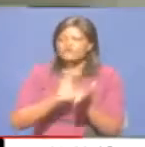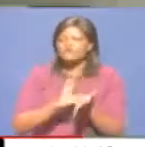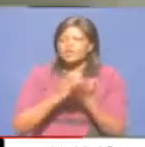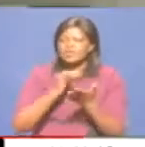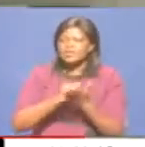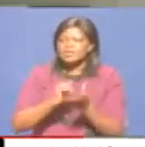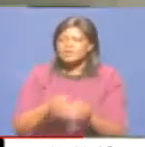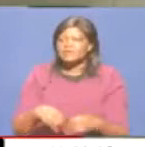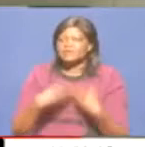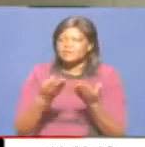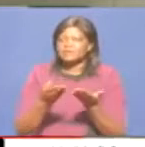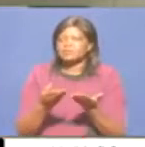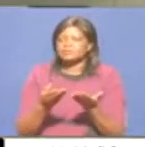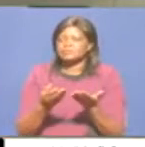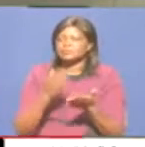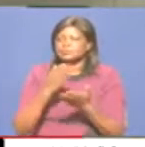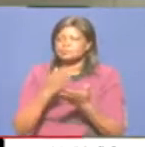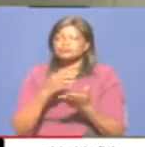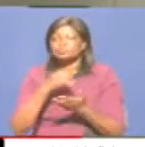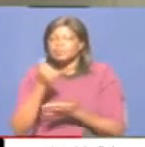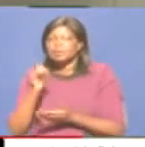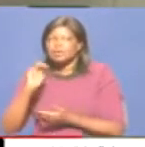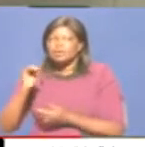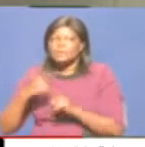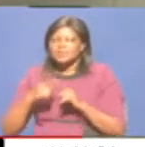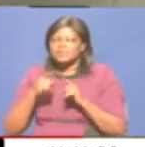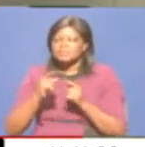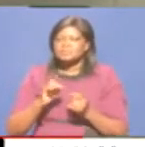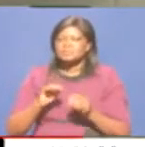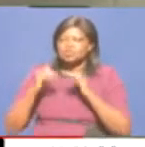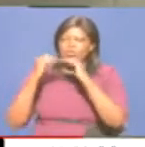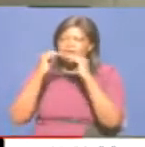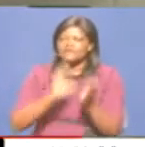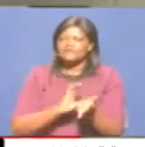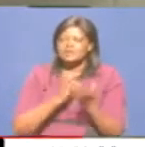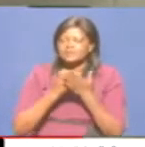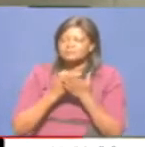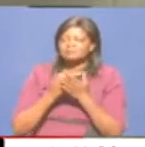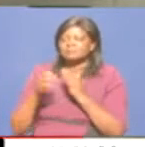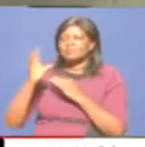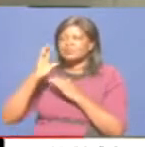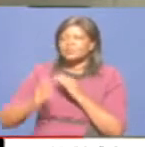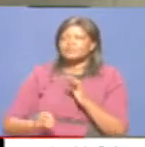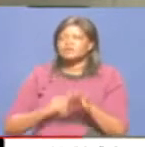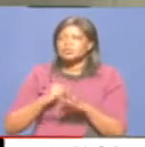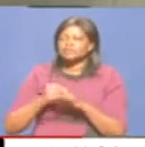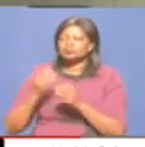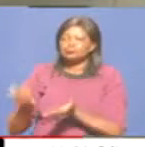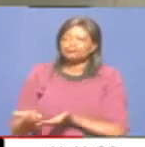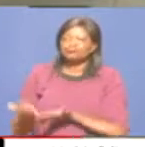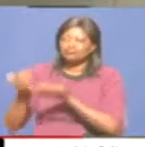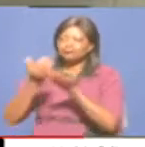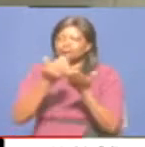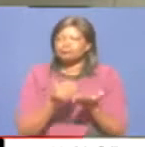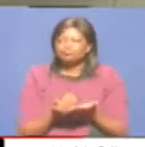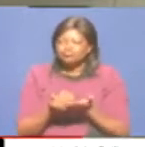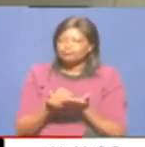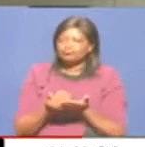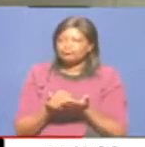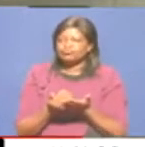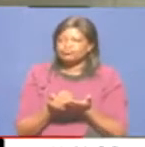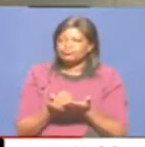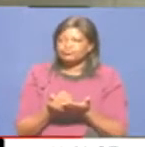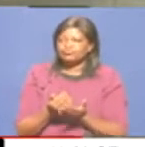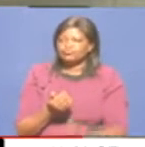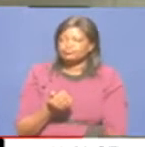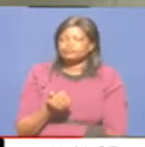to ASAL counties. Mm. And if you look at that equalization fund, it is a percentage of a national collection, I think 0.5%. Mm. The Turkana